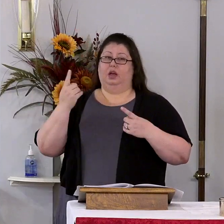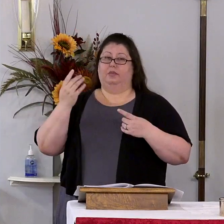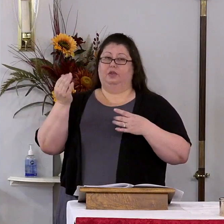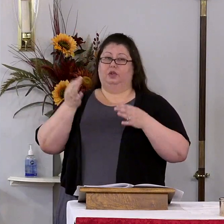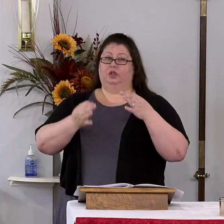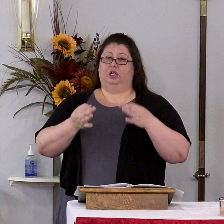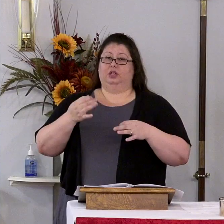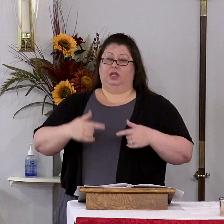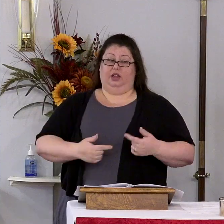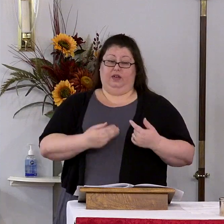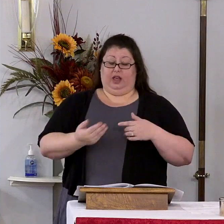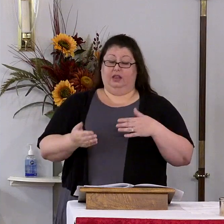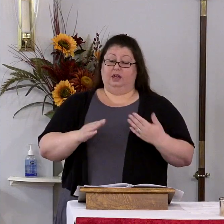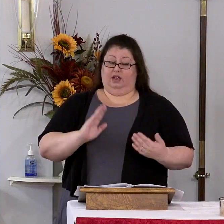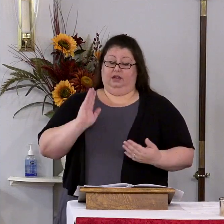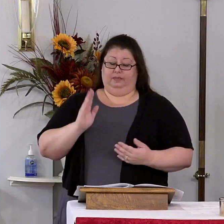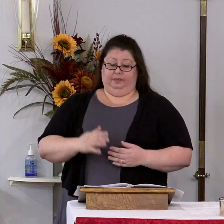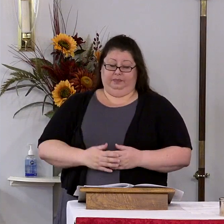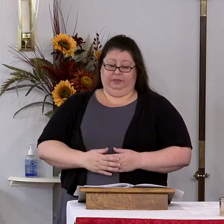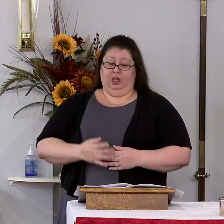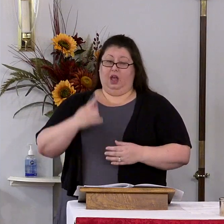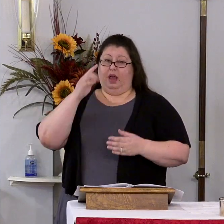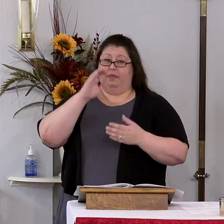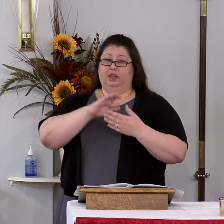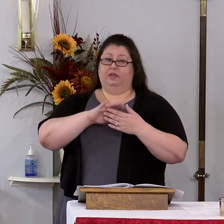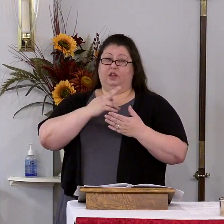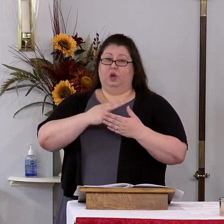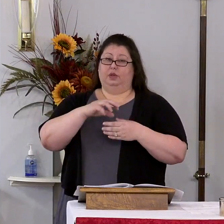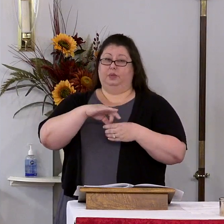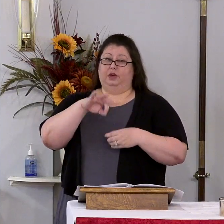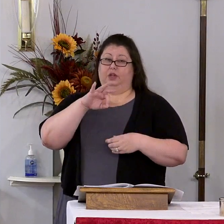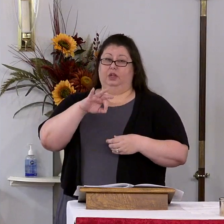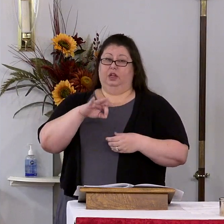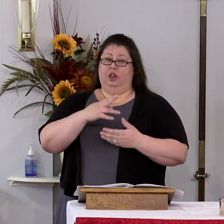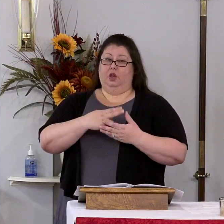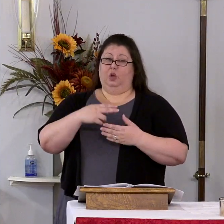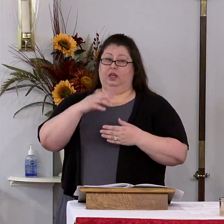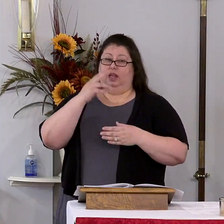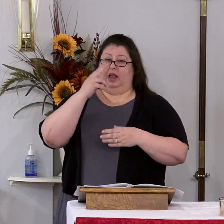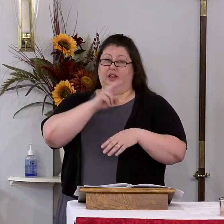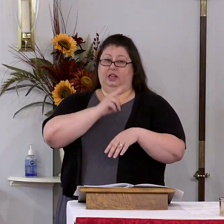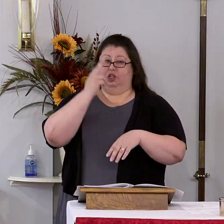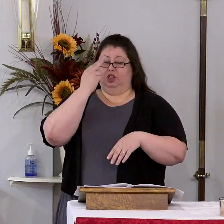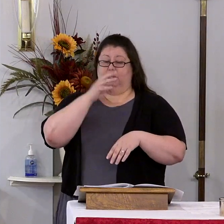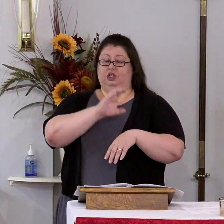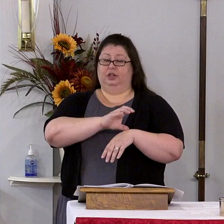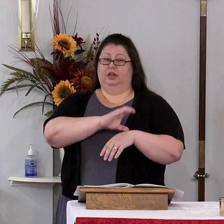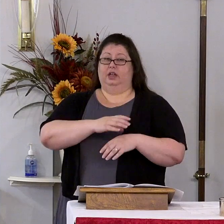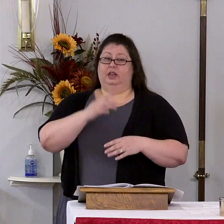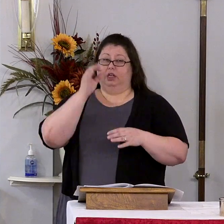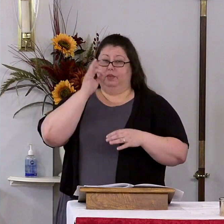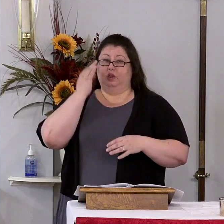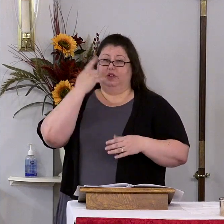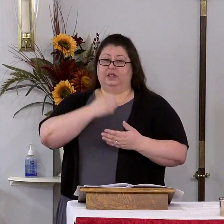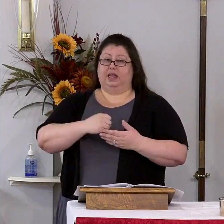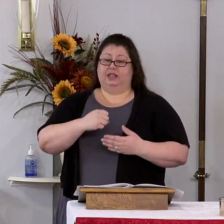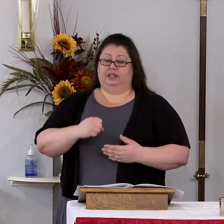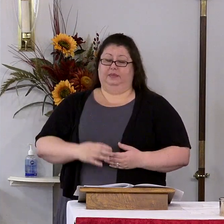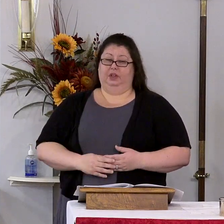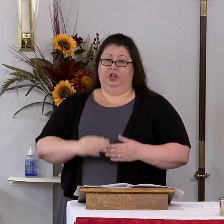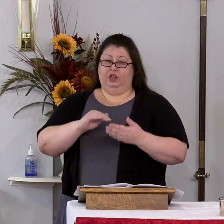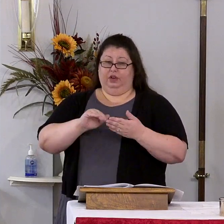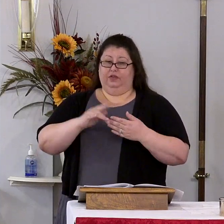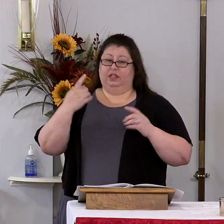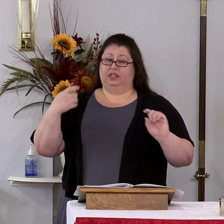come to judge the living and the dead. I believe in the Holy Spirit, the Holy Catholic Church, the communion of